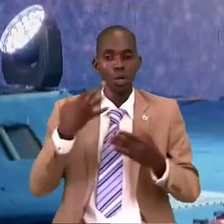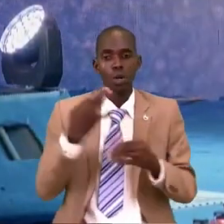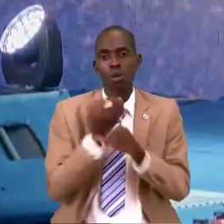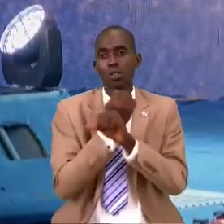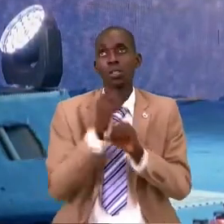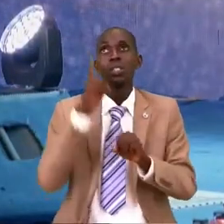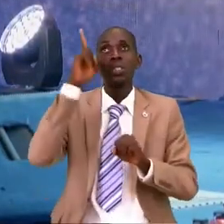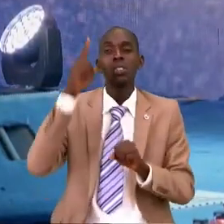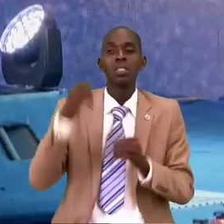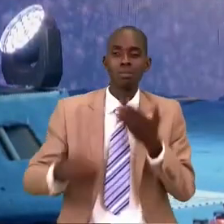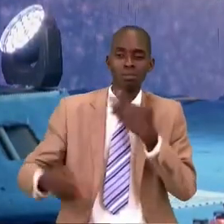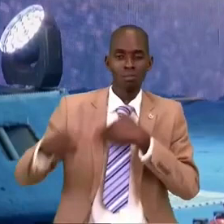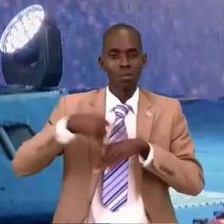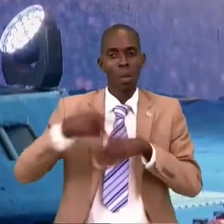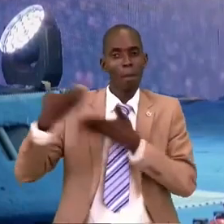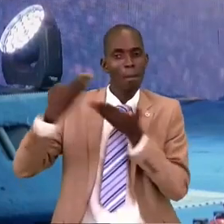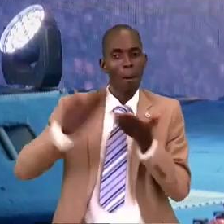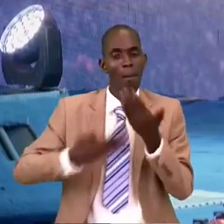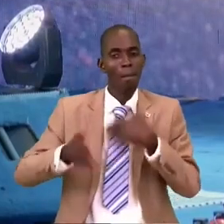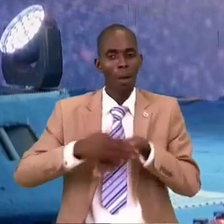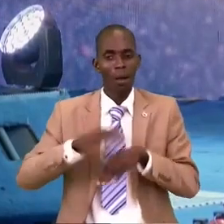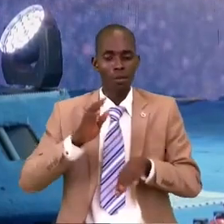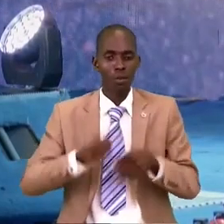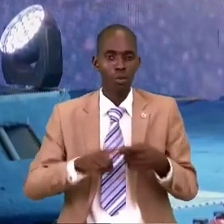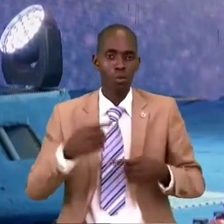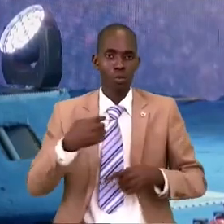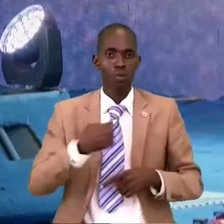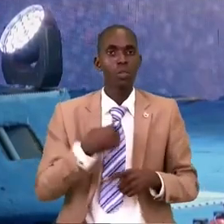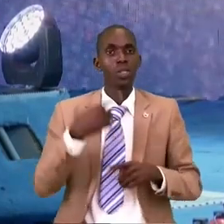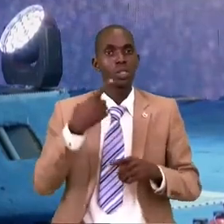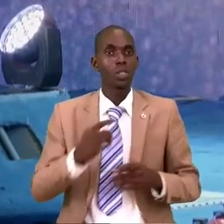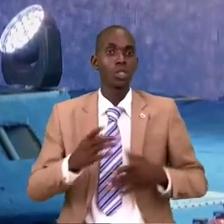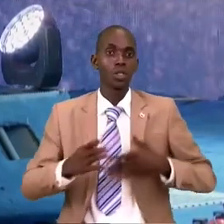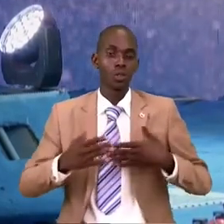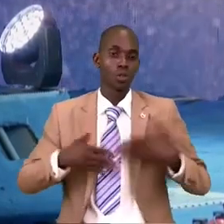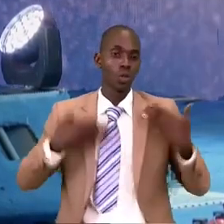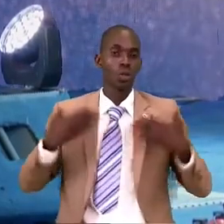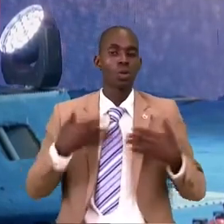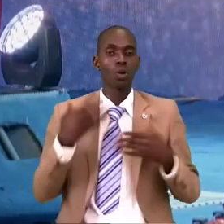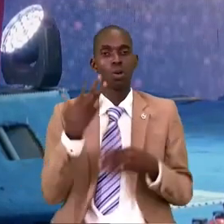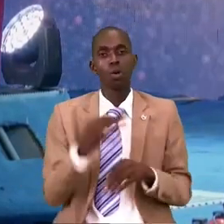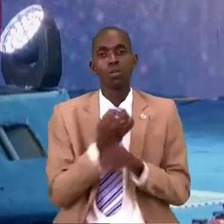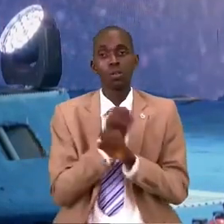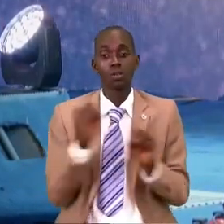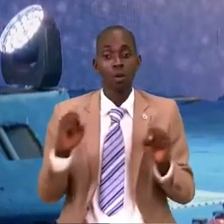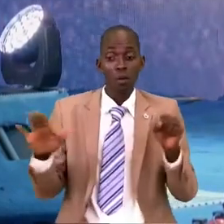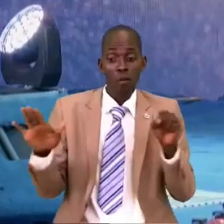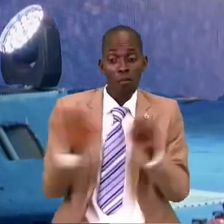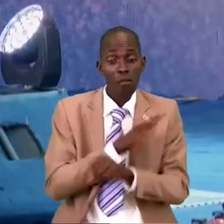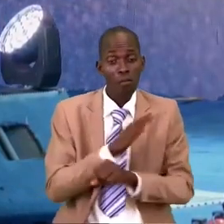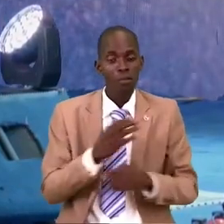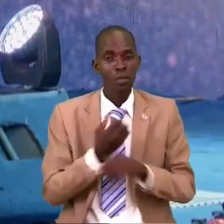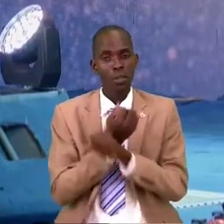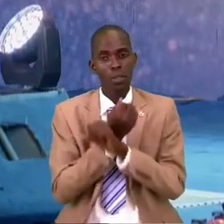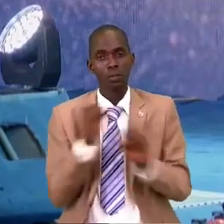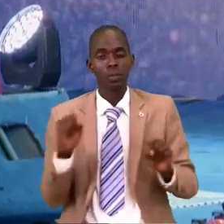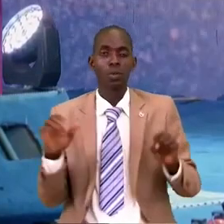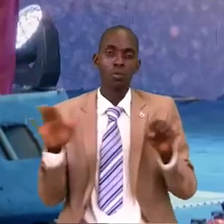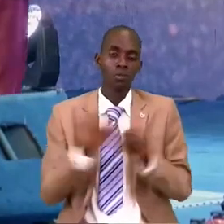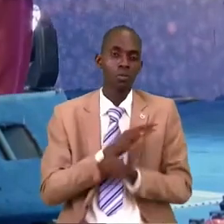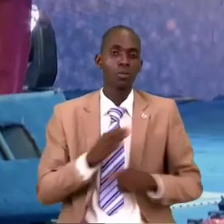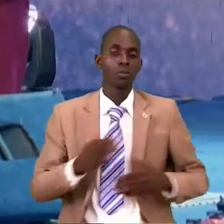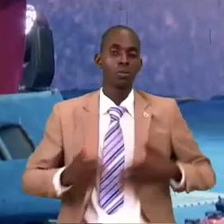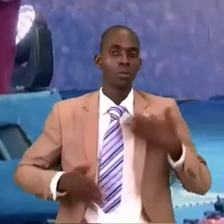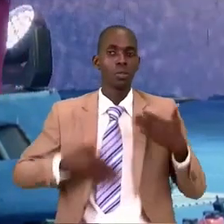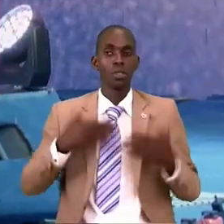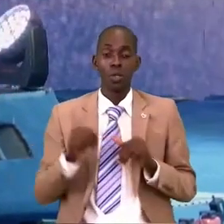joy. Continual salvation, continual joy. And upright salvation that sets you up, and